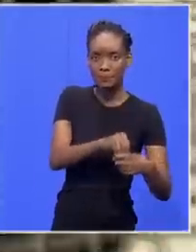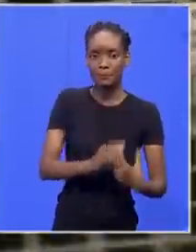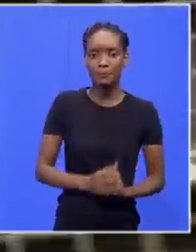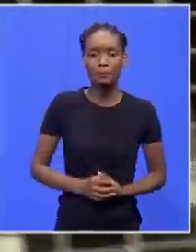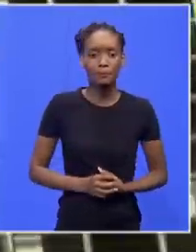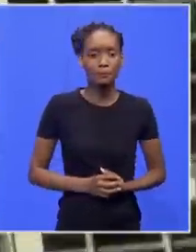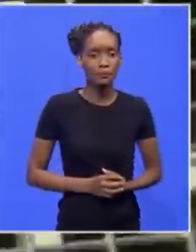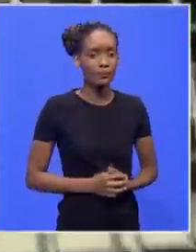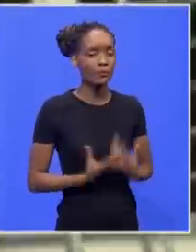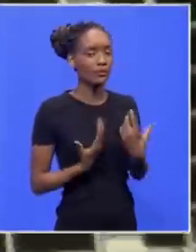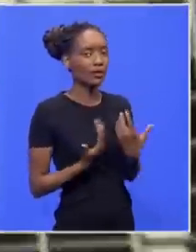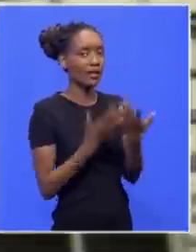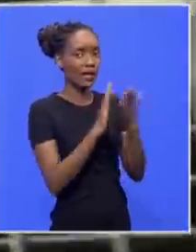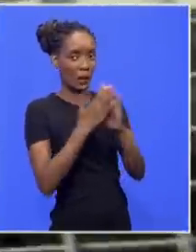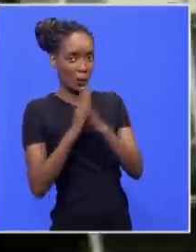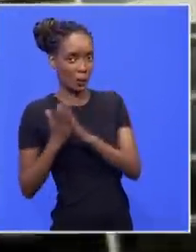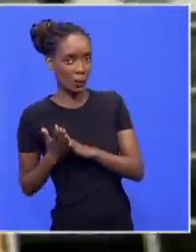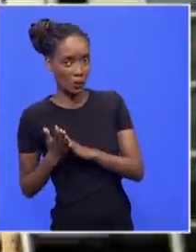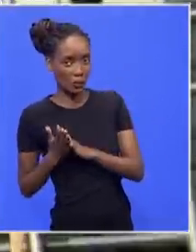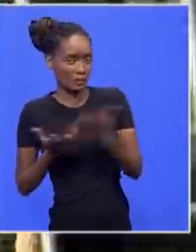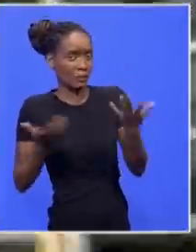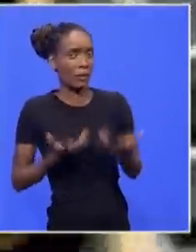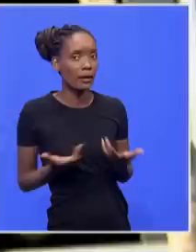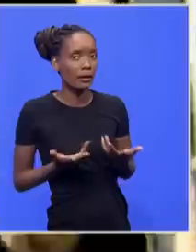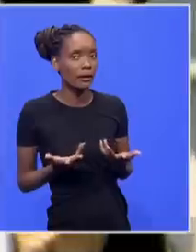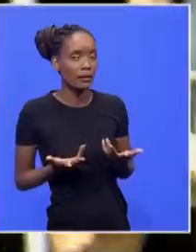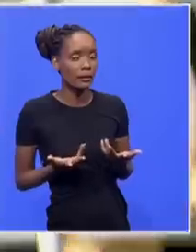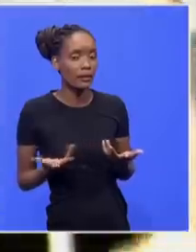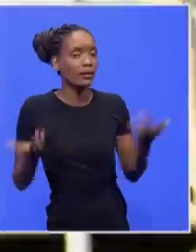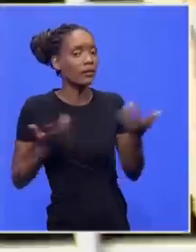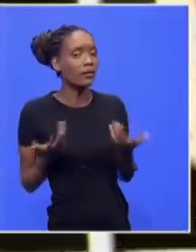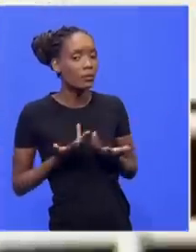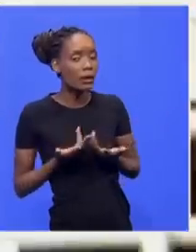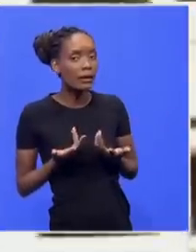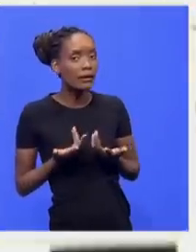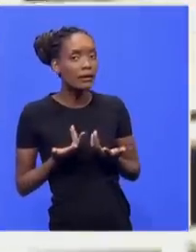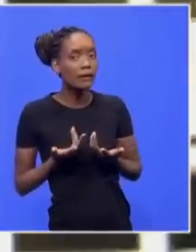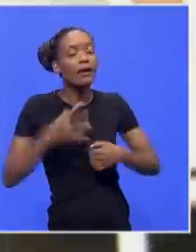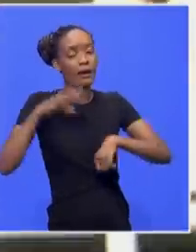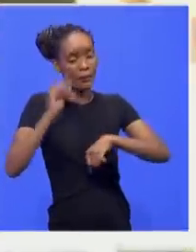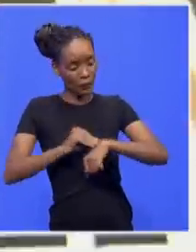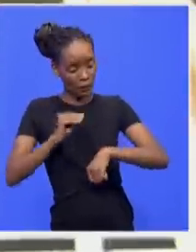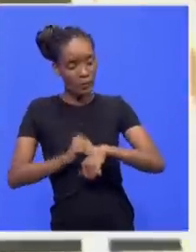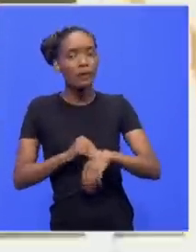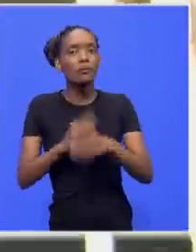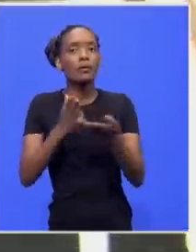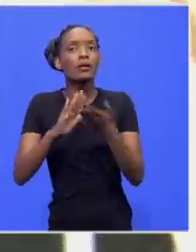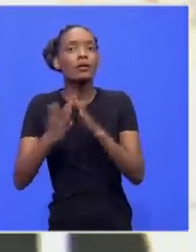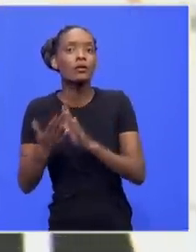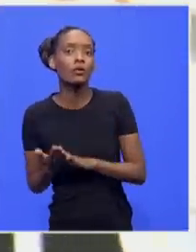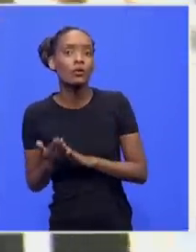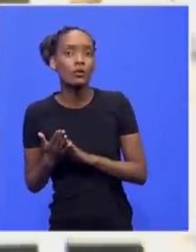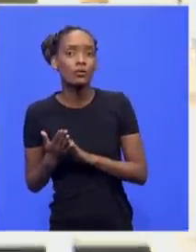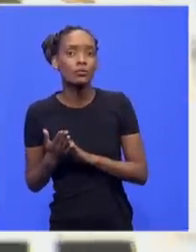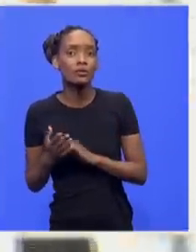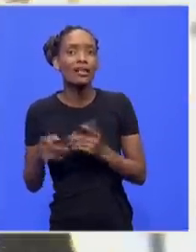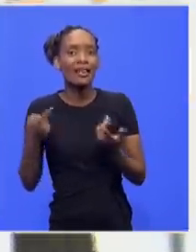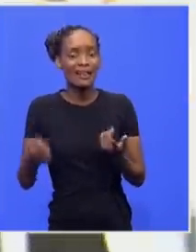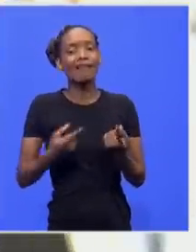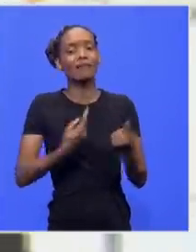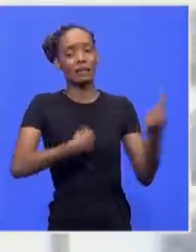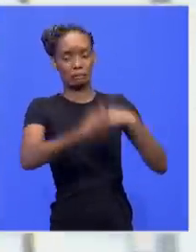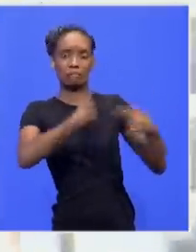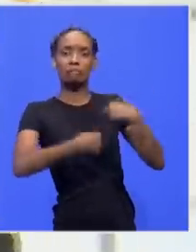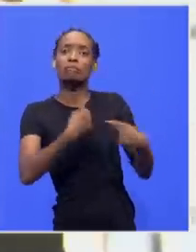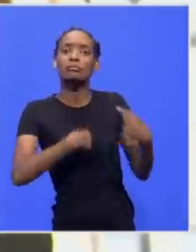Where communities in South Africa na kuna go? Where problem for community? I'm coming here for xenophobia. I'm